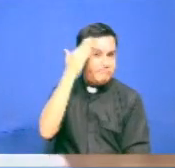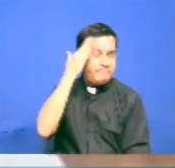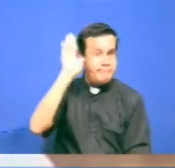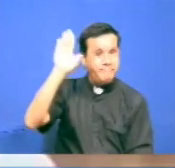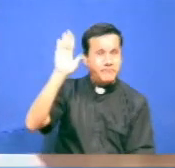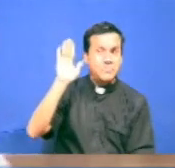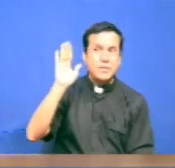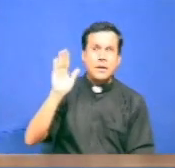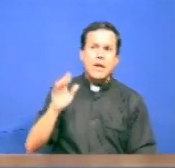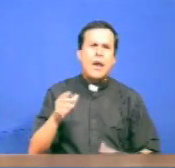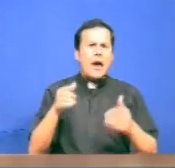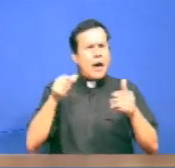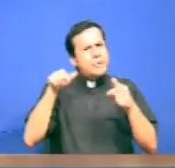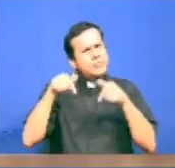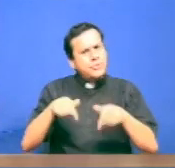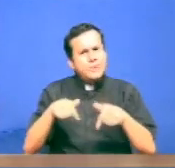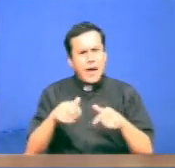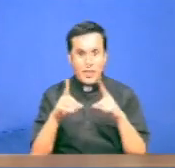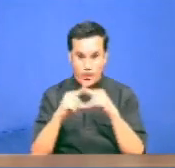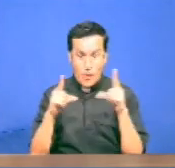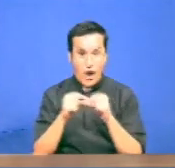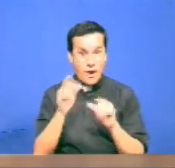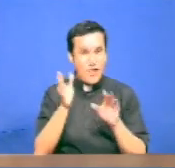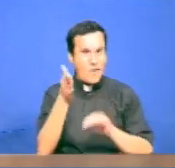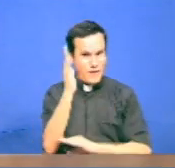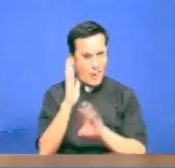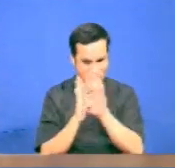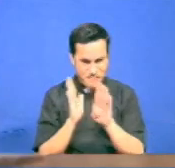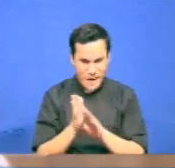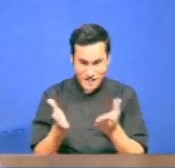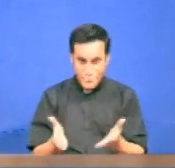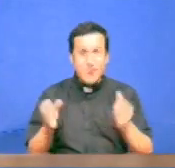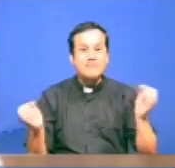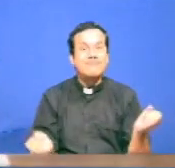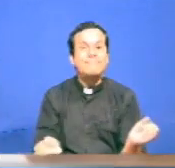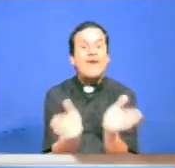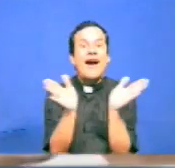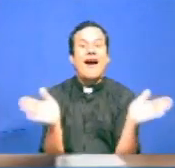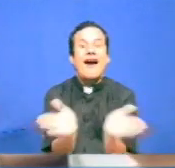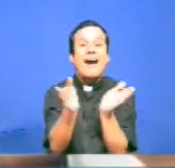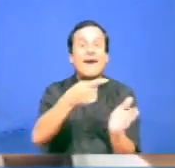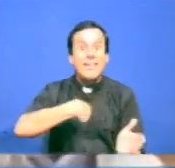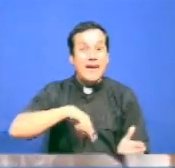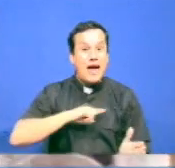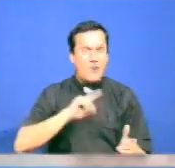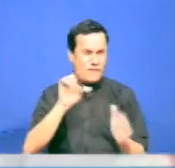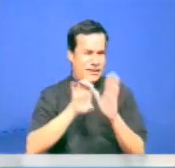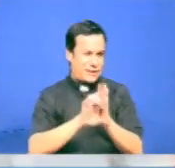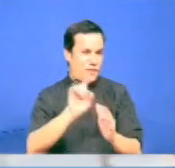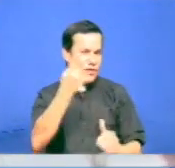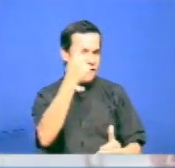and reminded and encouraged by the word of God. Neno la Mungu linatuangazia. Somo la kwanza,